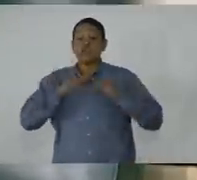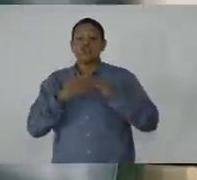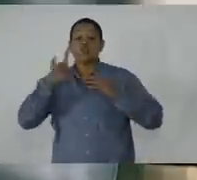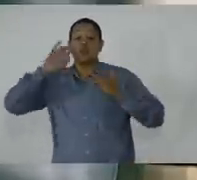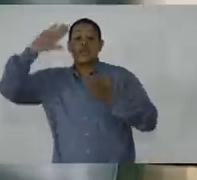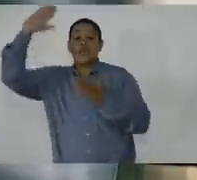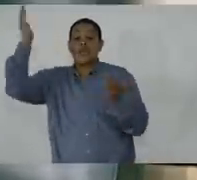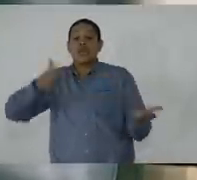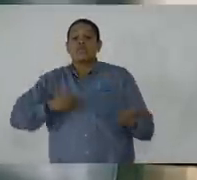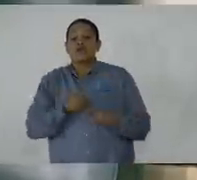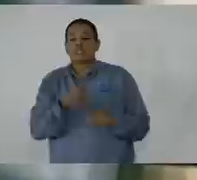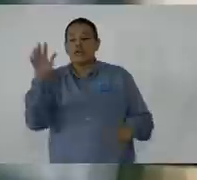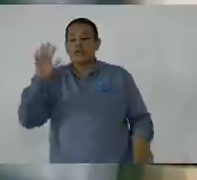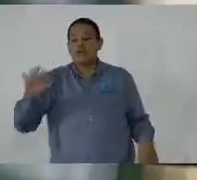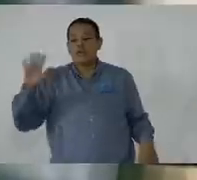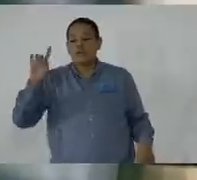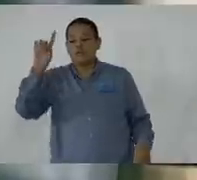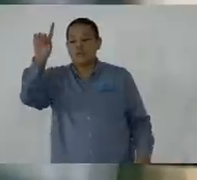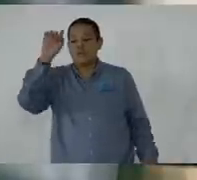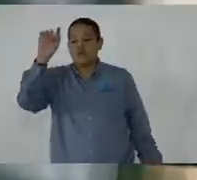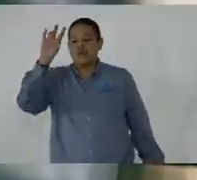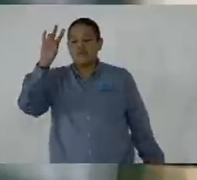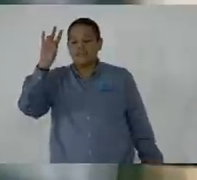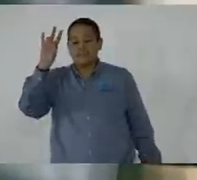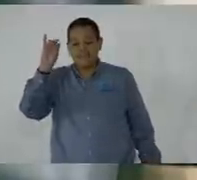imported approximately